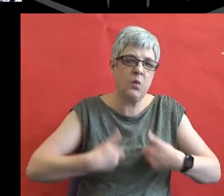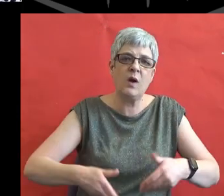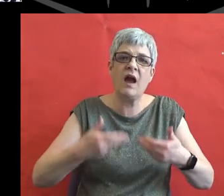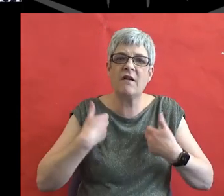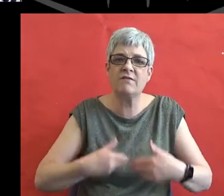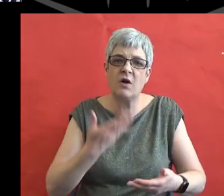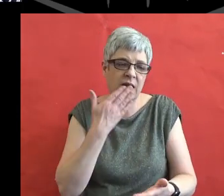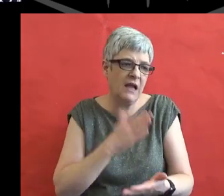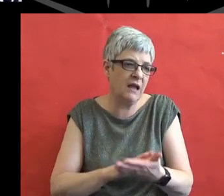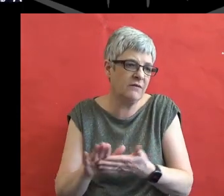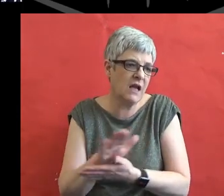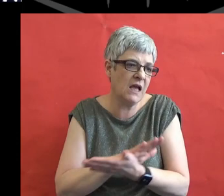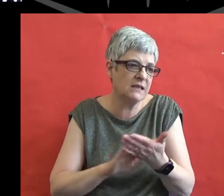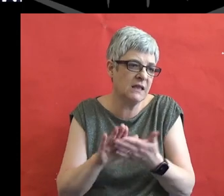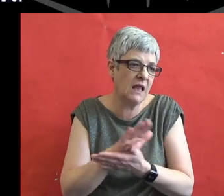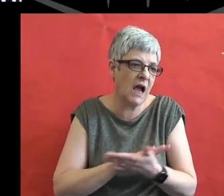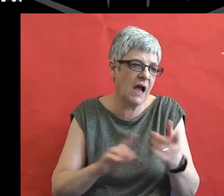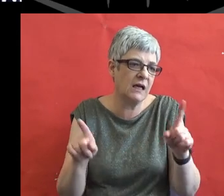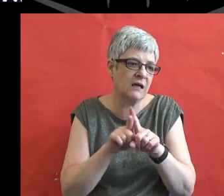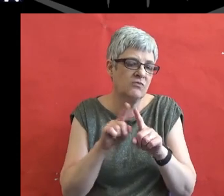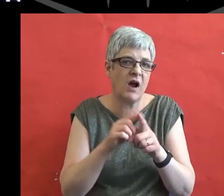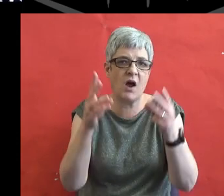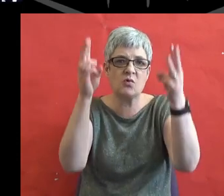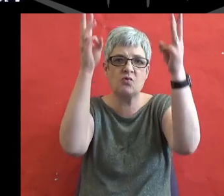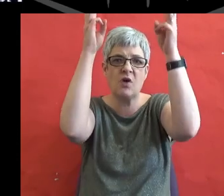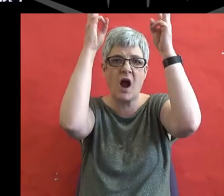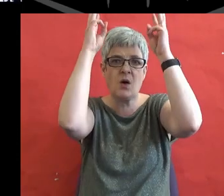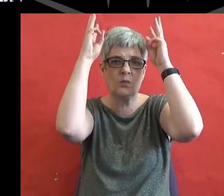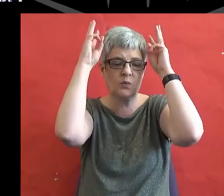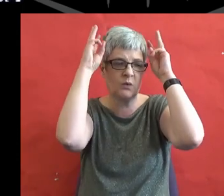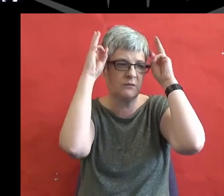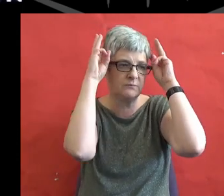and wear forgiveness like a crown,